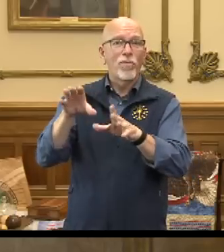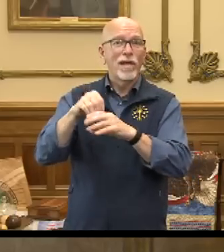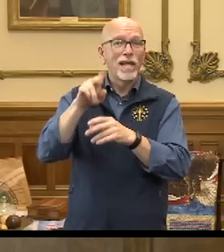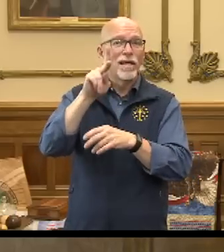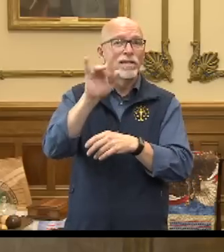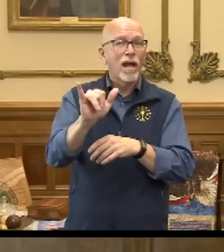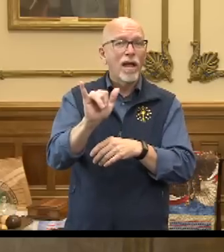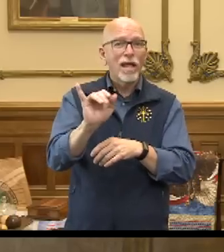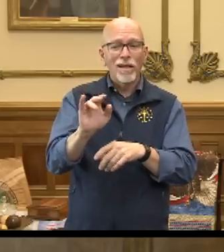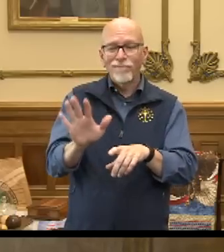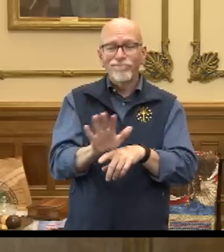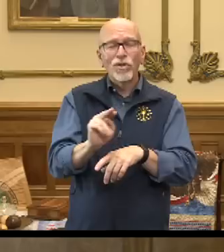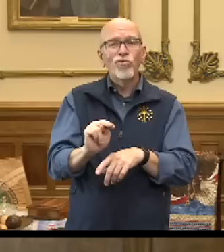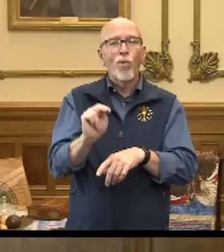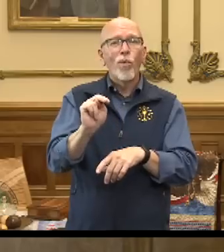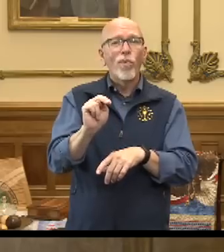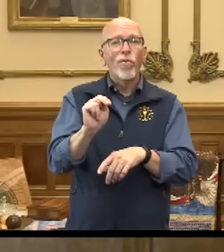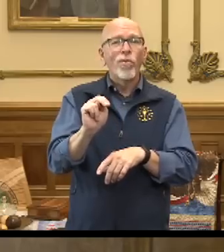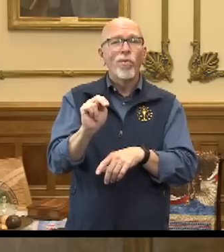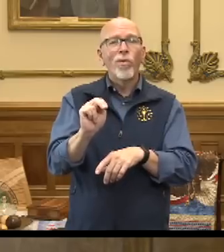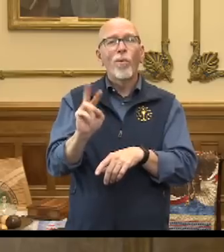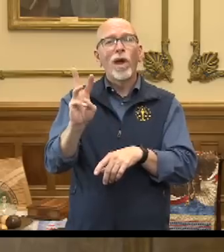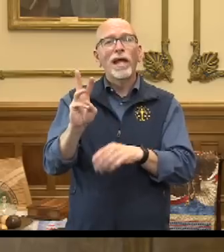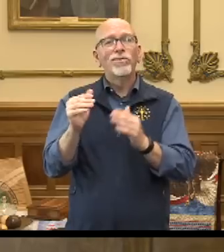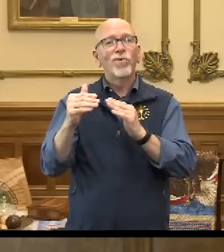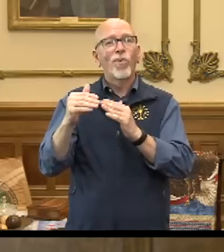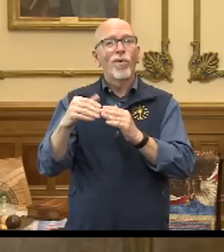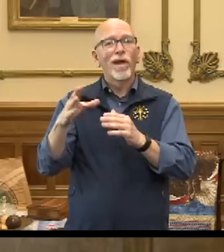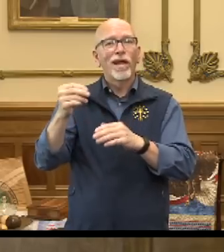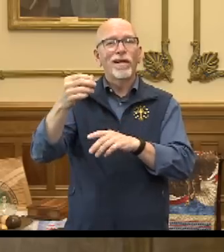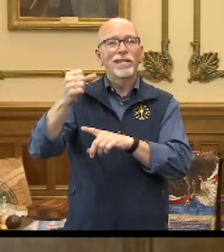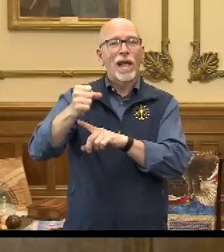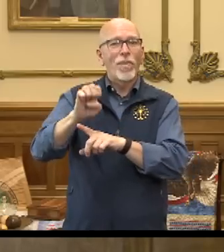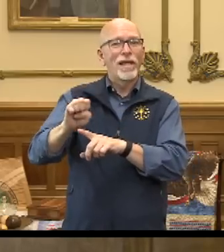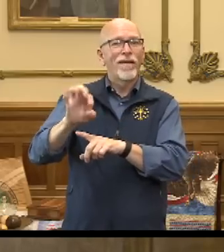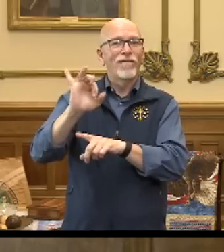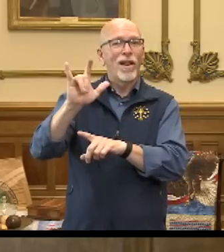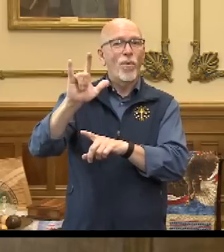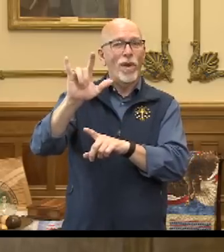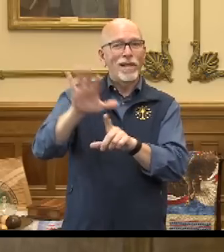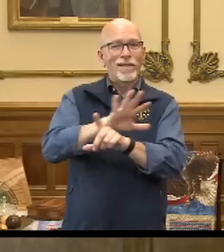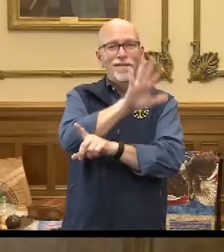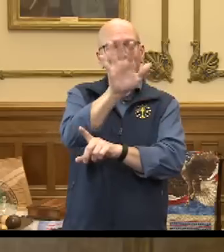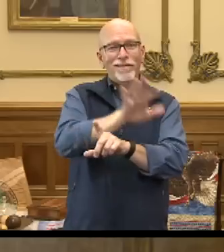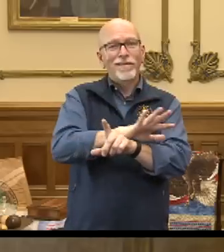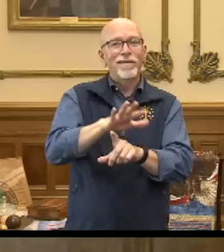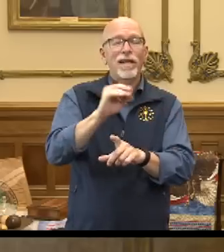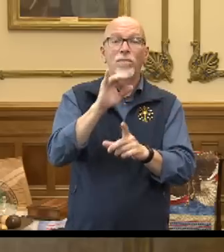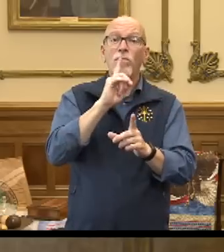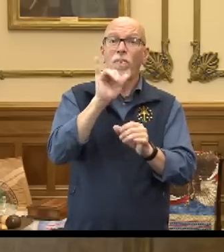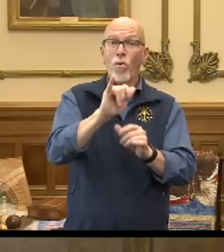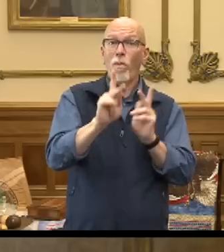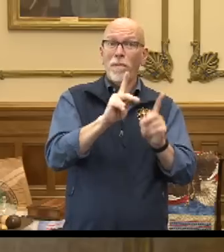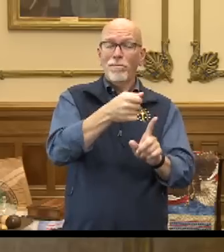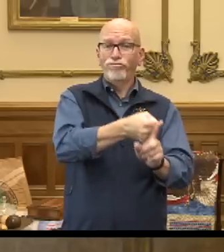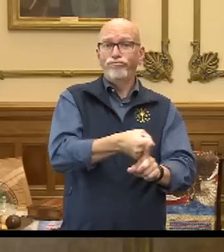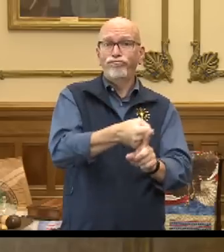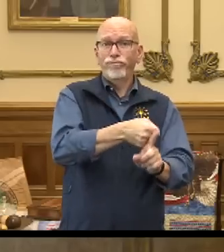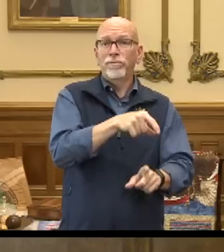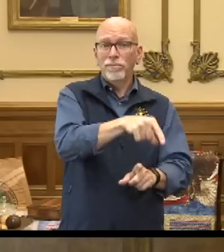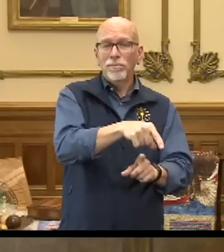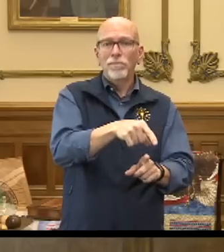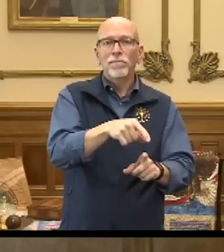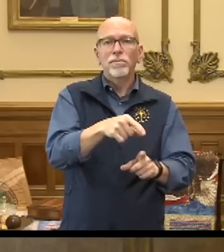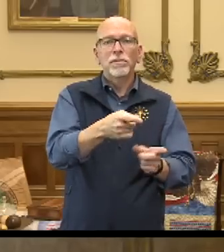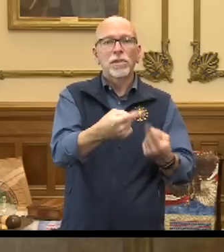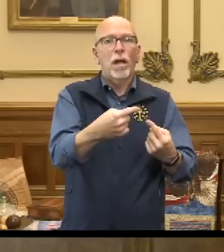Kentucky kind of north west corner and lower southeastern part of Illinois. And a lot of those individuals come